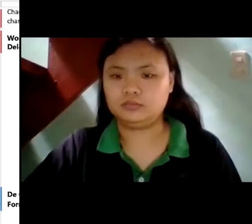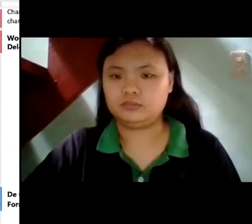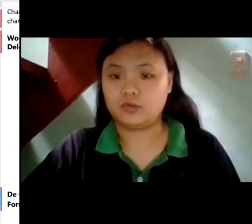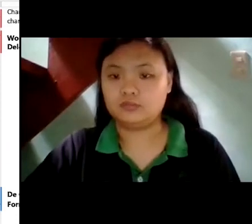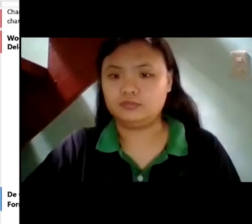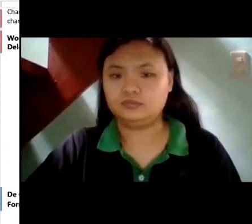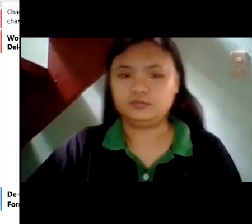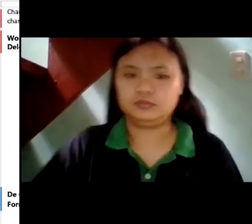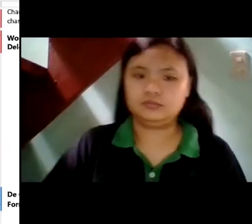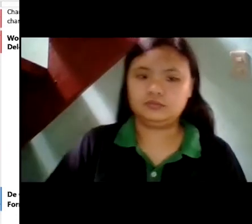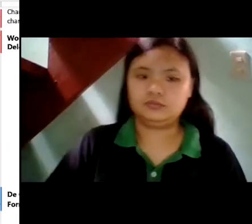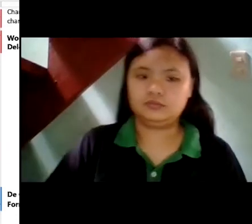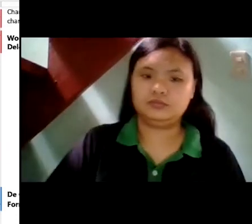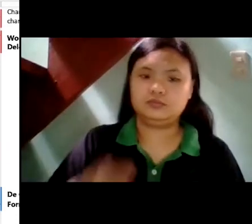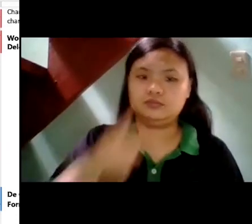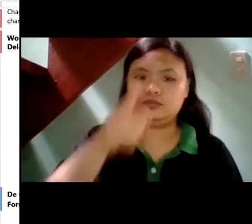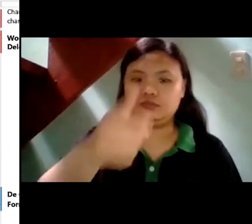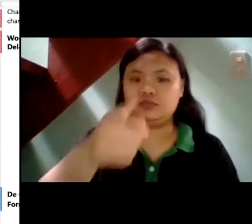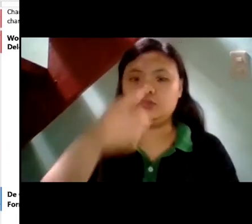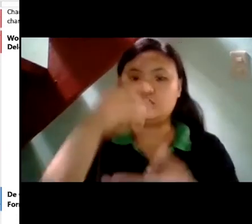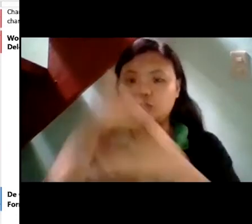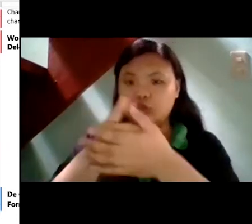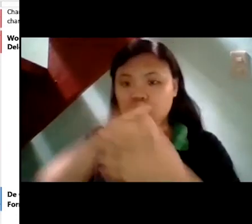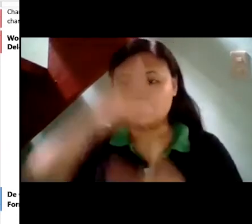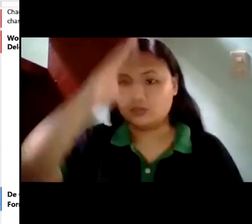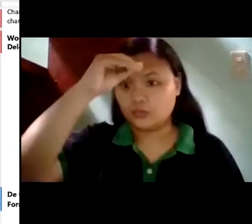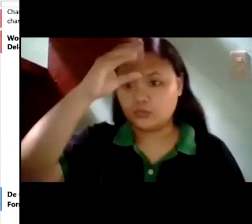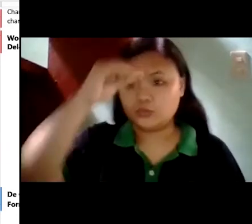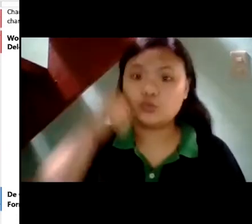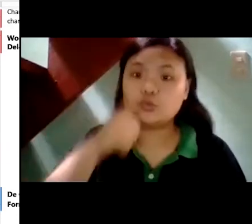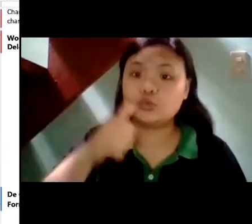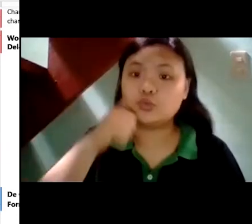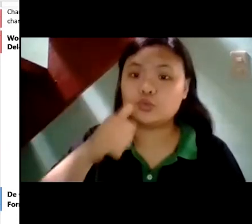Yeah. So you're going to change That's the our one facial example. expression.